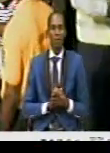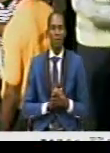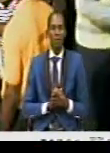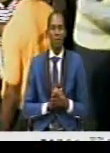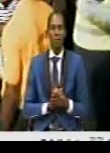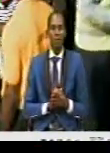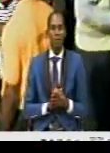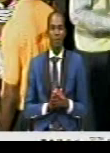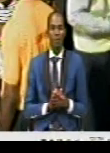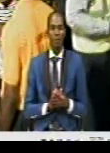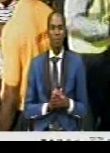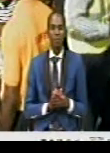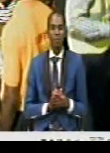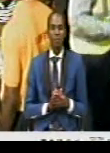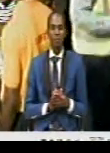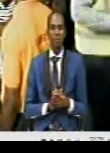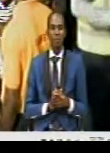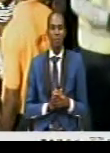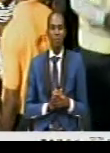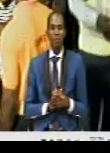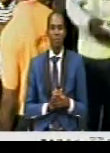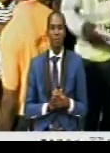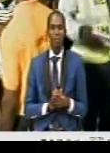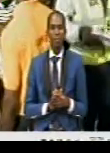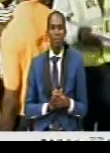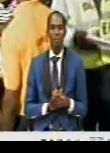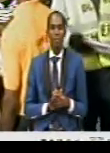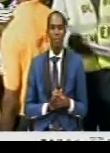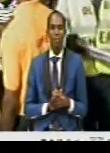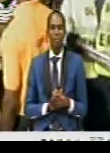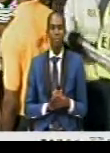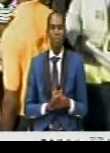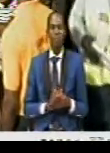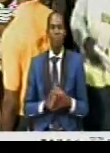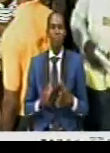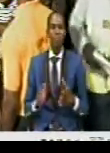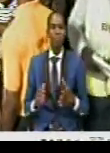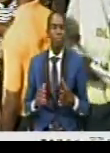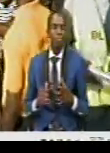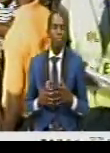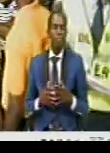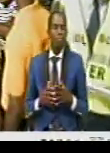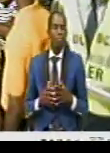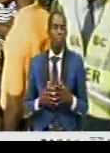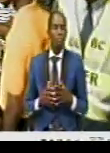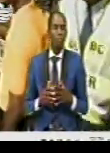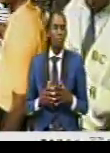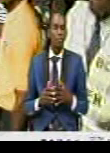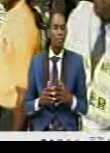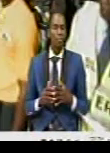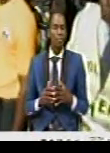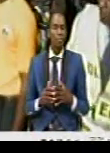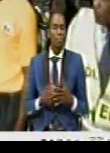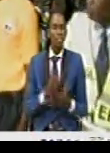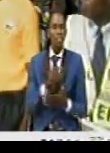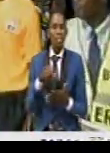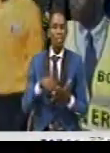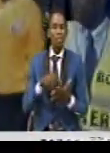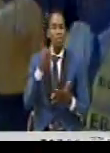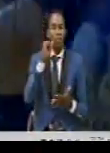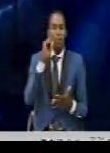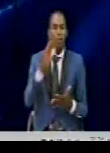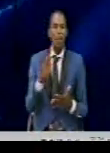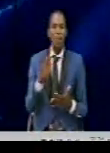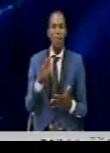how God in his faithfulness washed away when the showers fall. The pain of 38